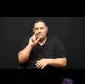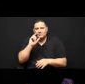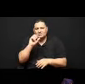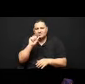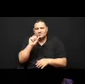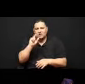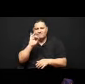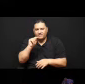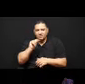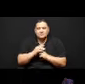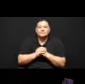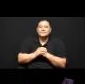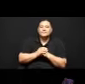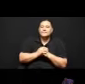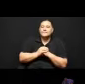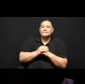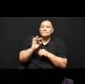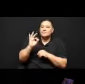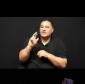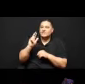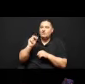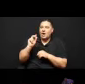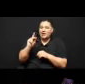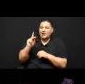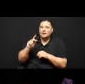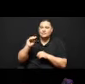Frank F. Mullet,